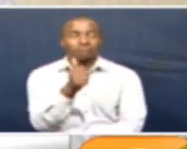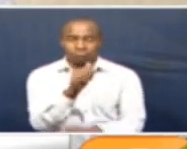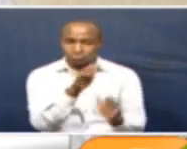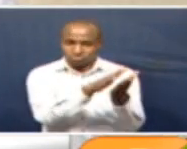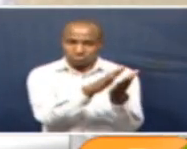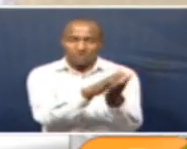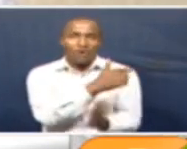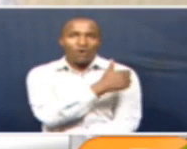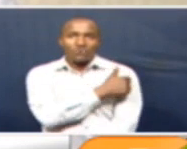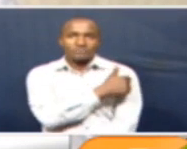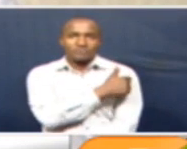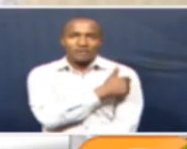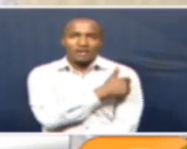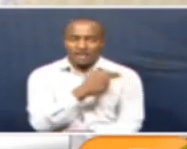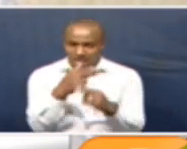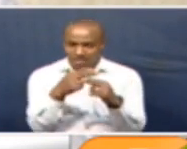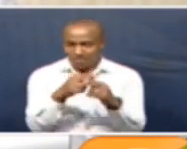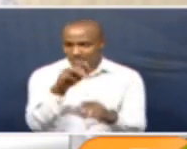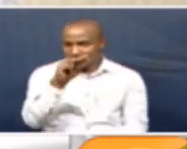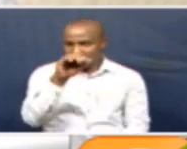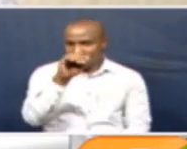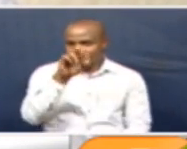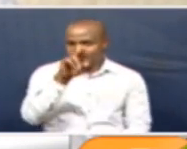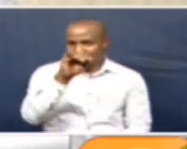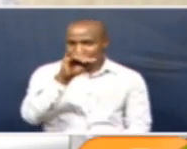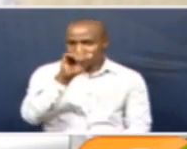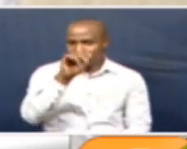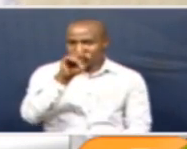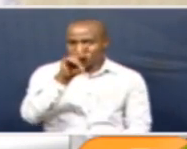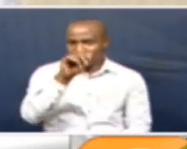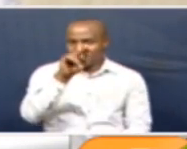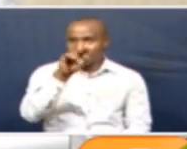Sub-County District Hospital undergoing treatment.